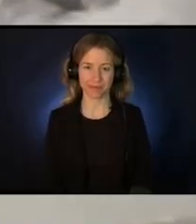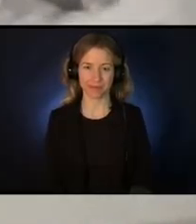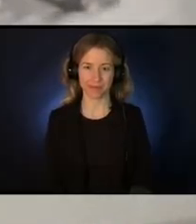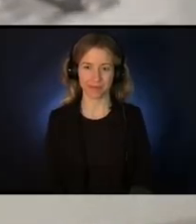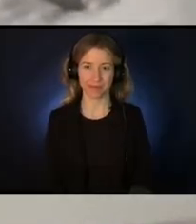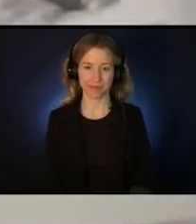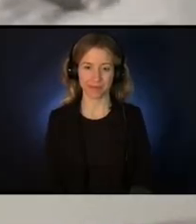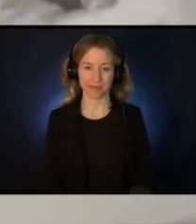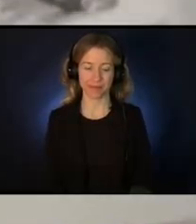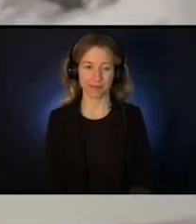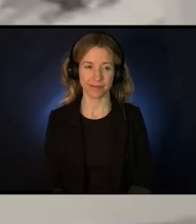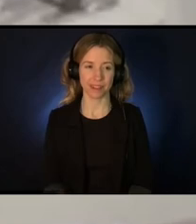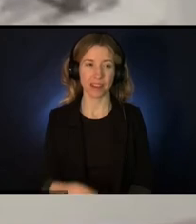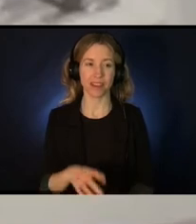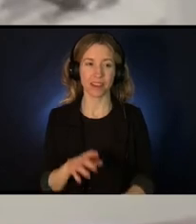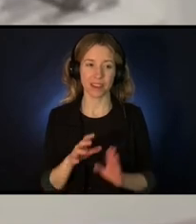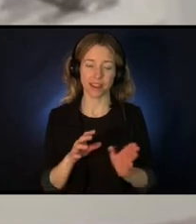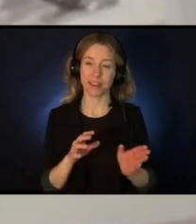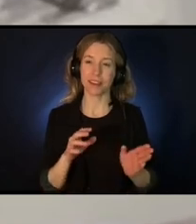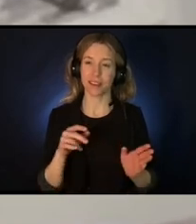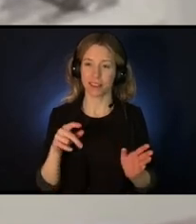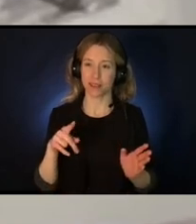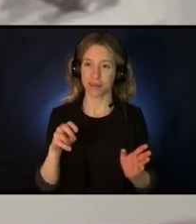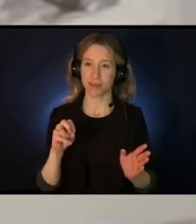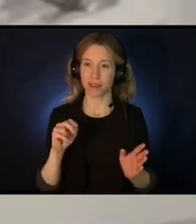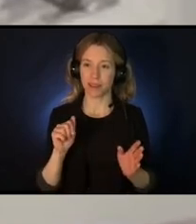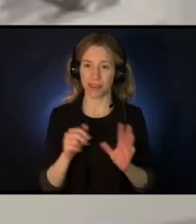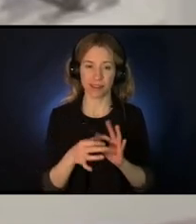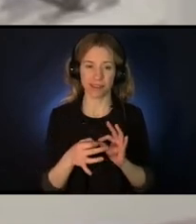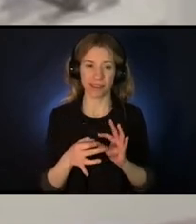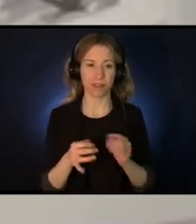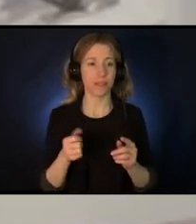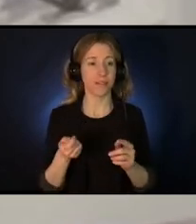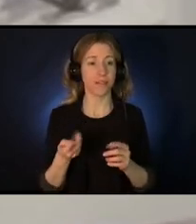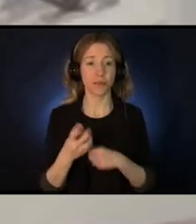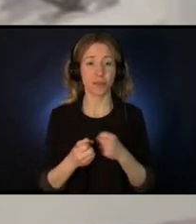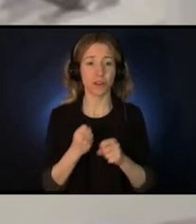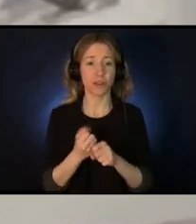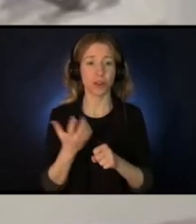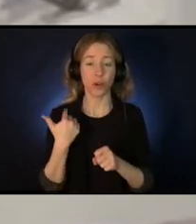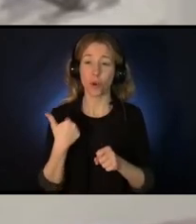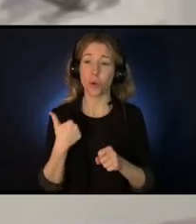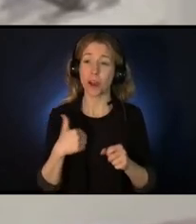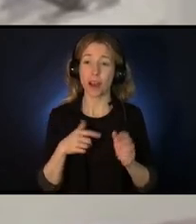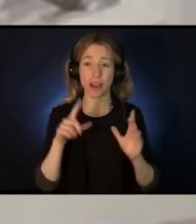A few years ago, I had done this